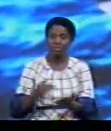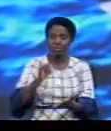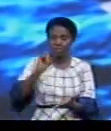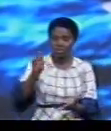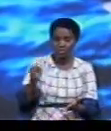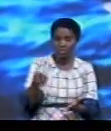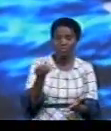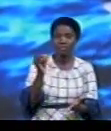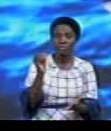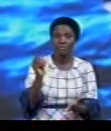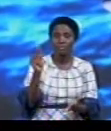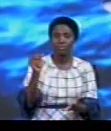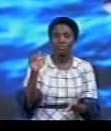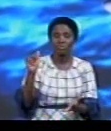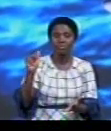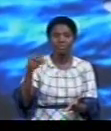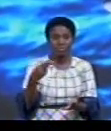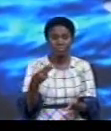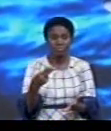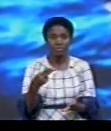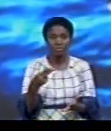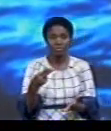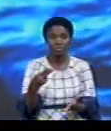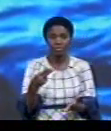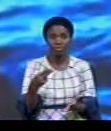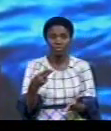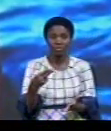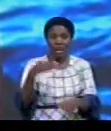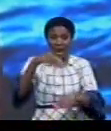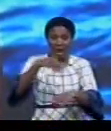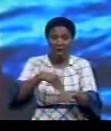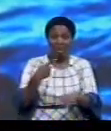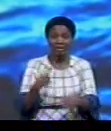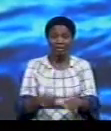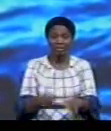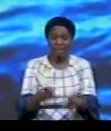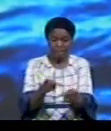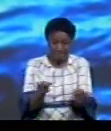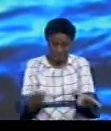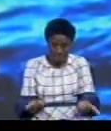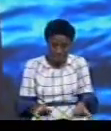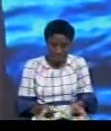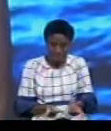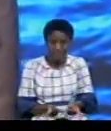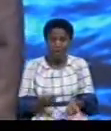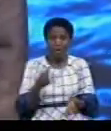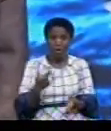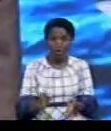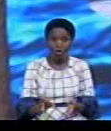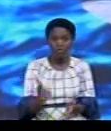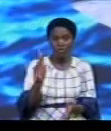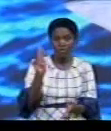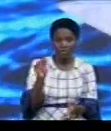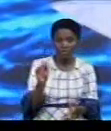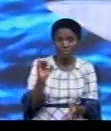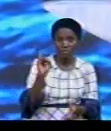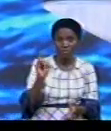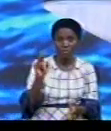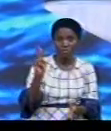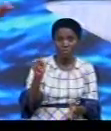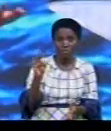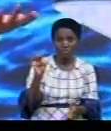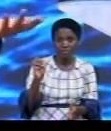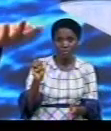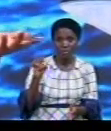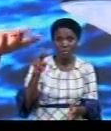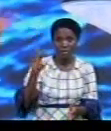Tarshish, dropped Jonah at the shore of Nineveh. What God says you do, why don't